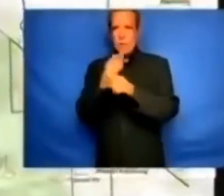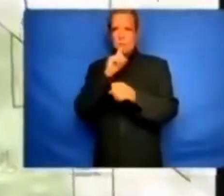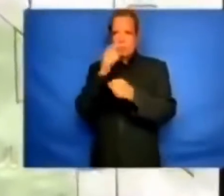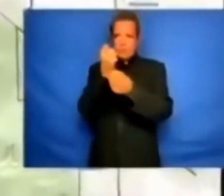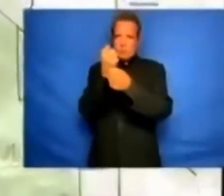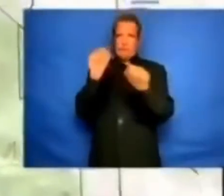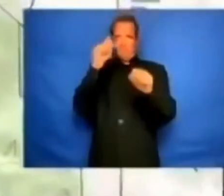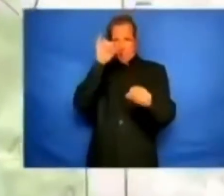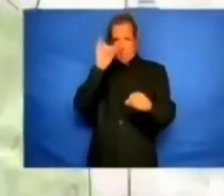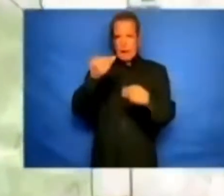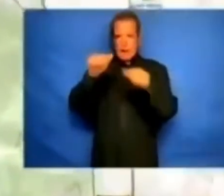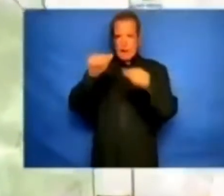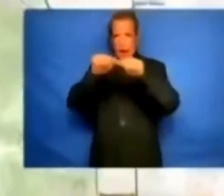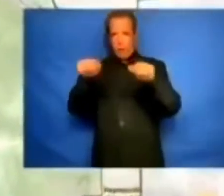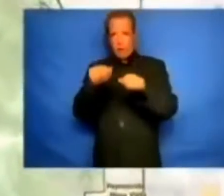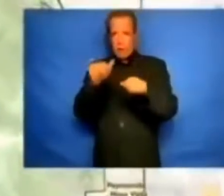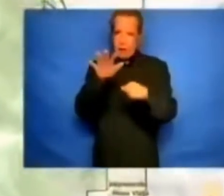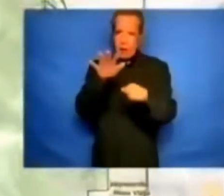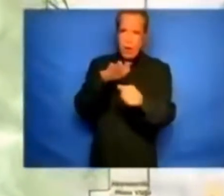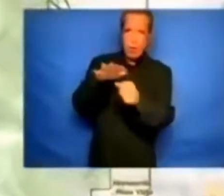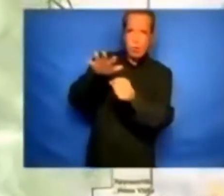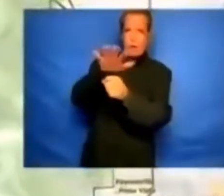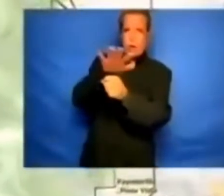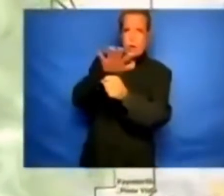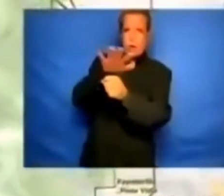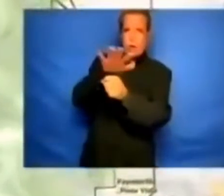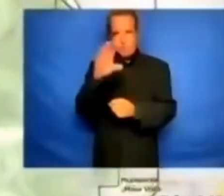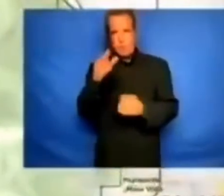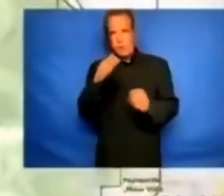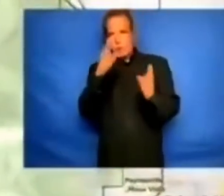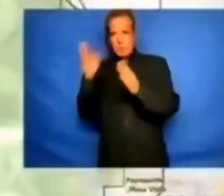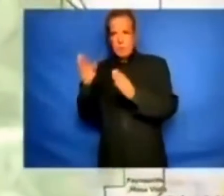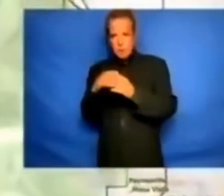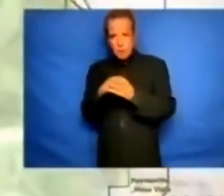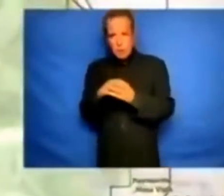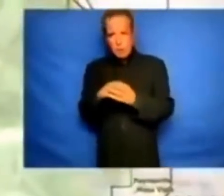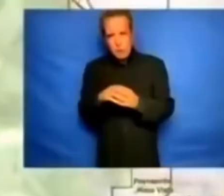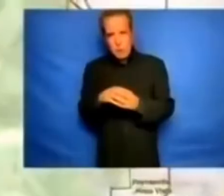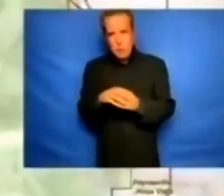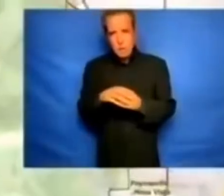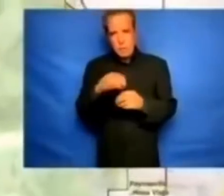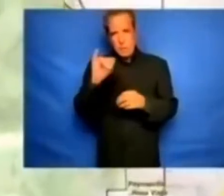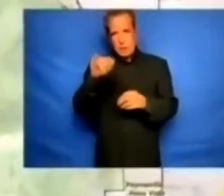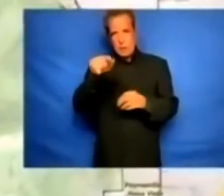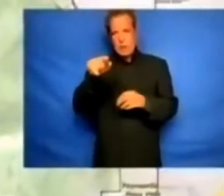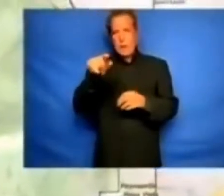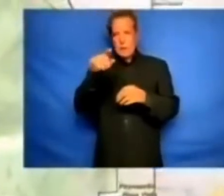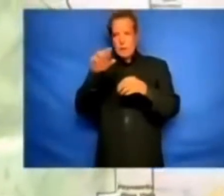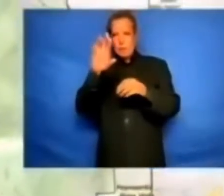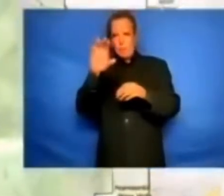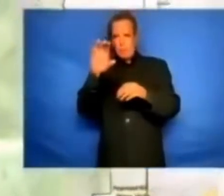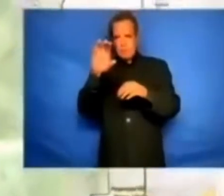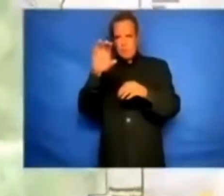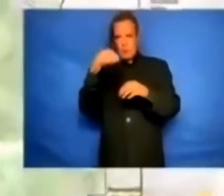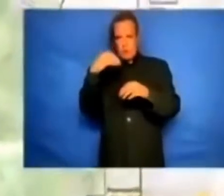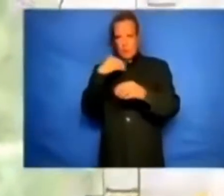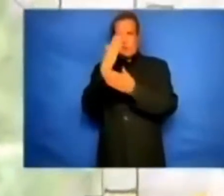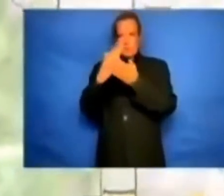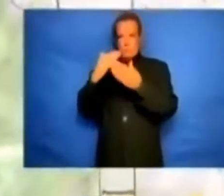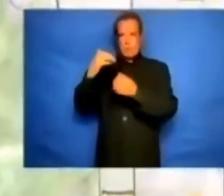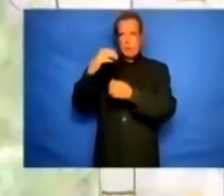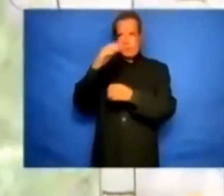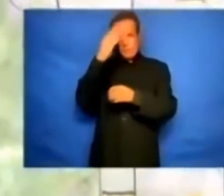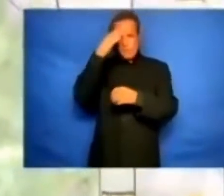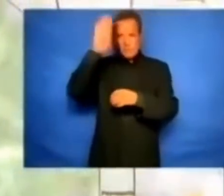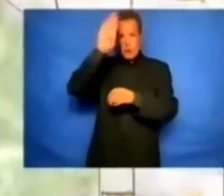move over into Drop Point 68, which is right in the Strawberry Creek area, we have crews working both to the west